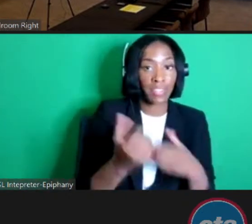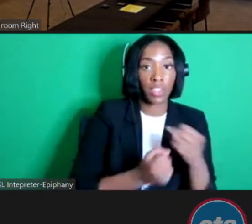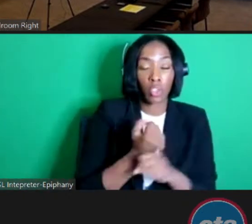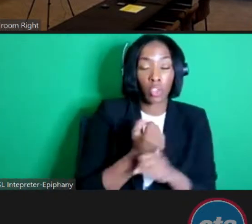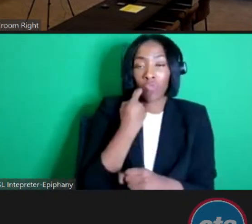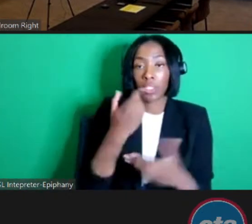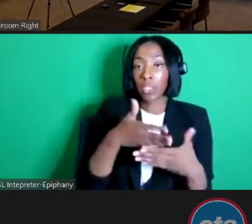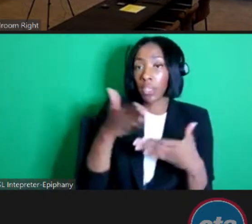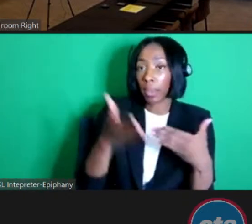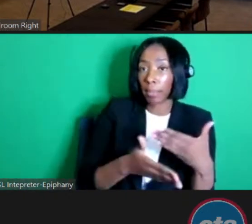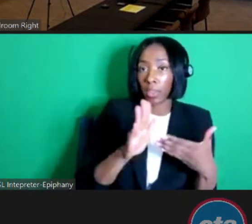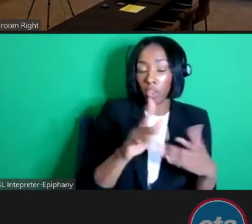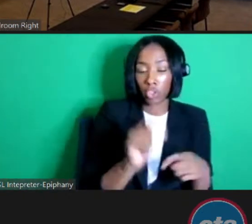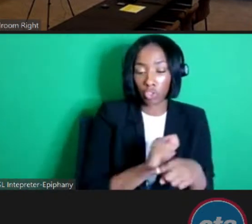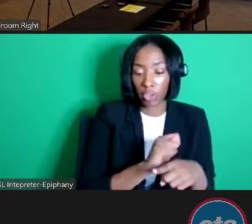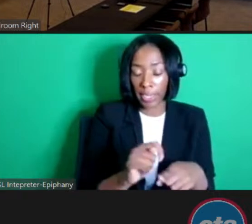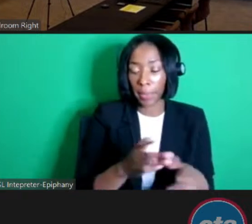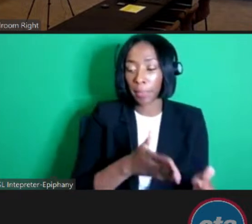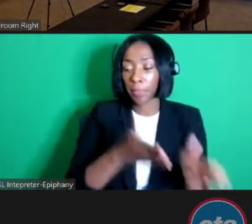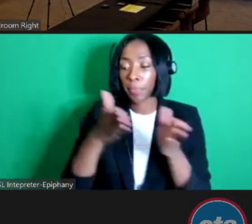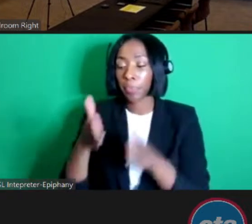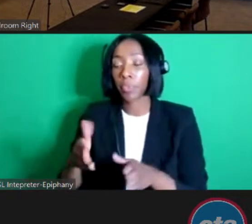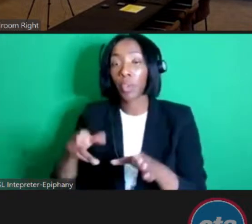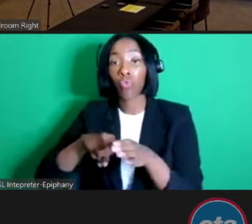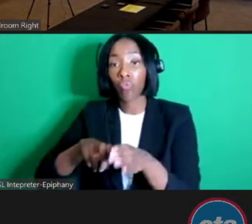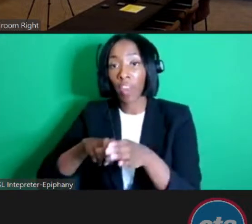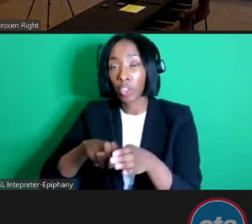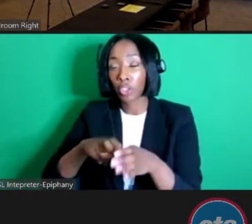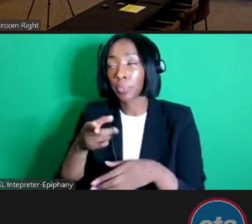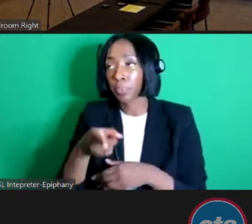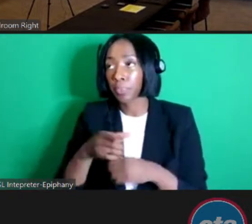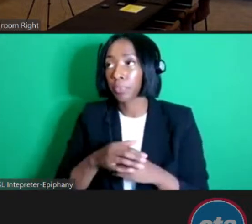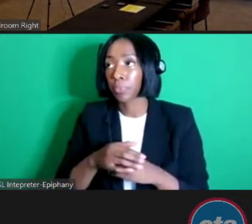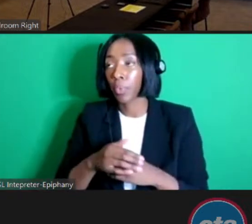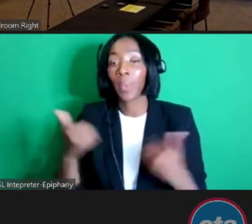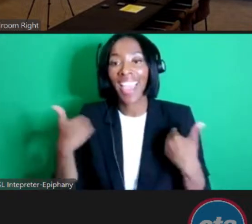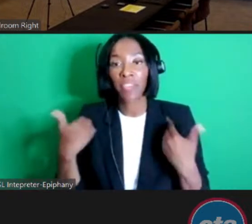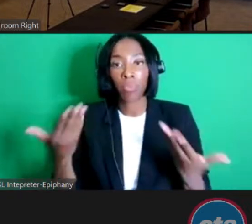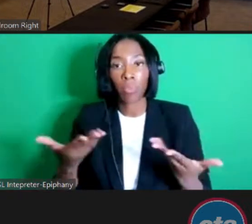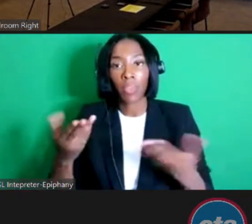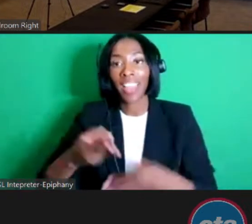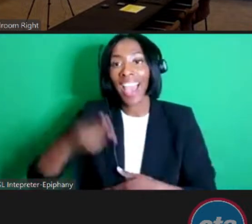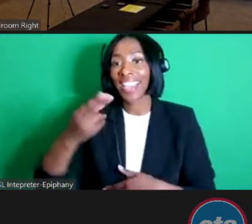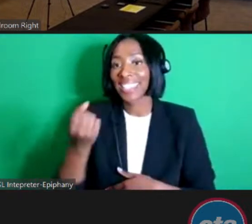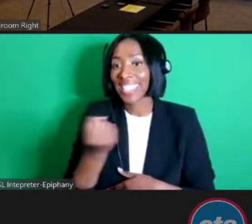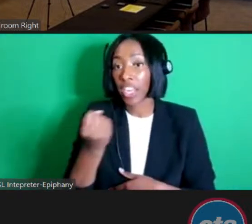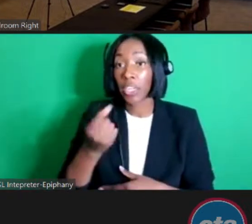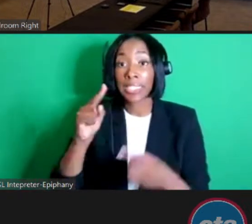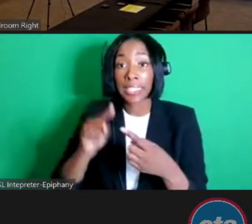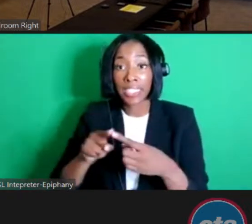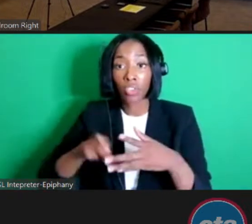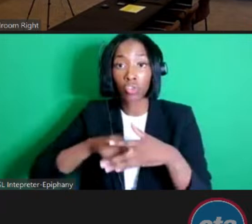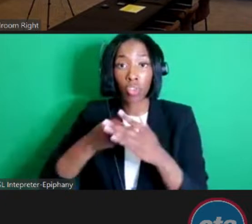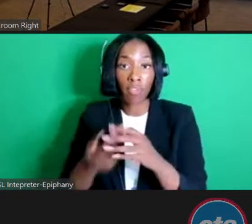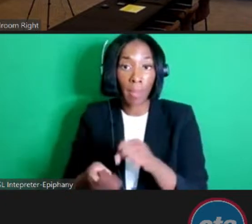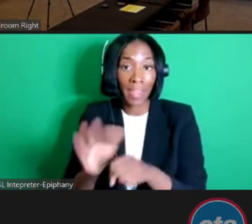training. In terms of ridership, we had the highest Saturday ridership since the start of the